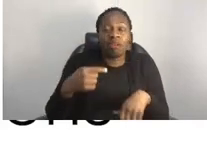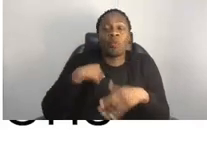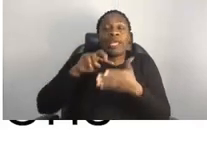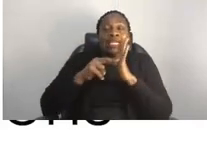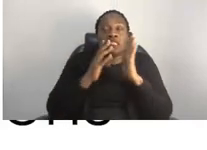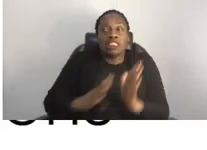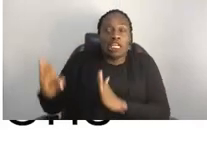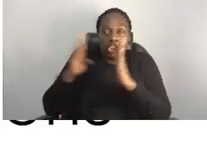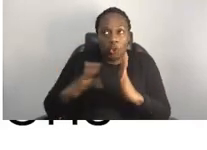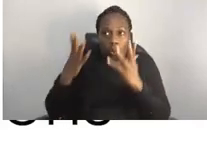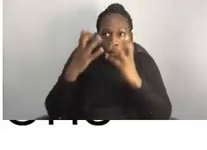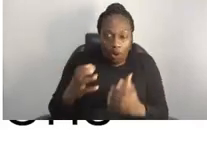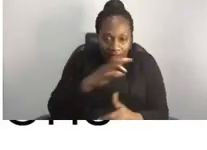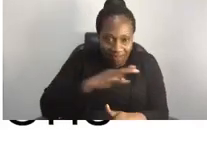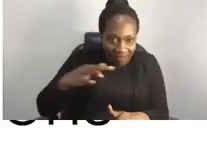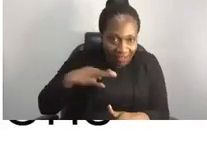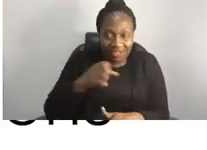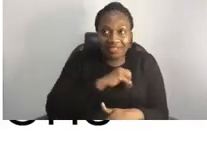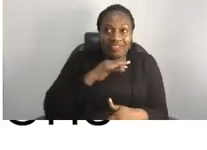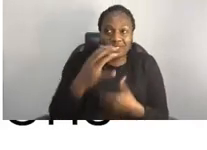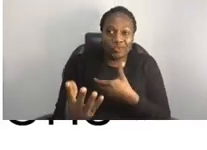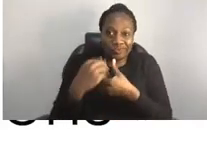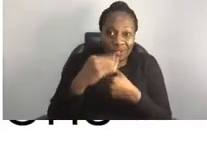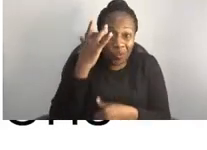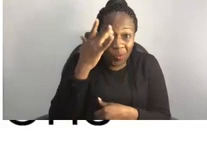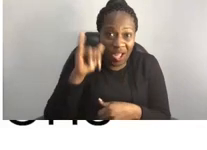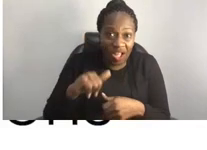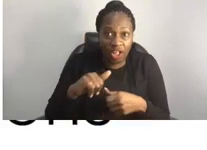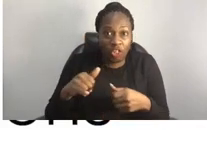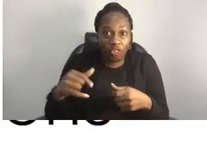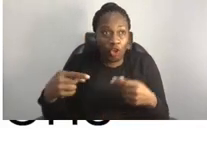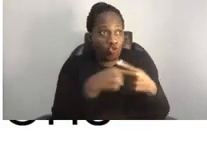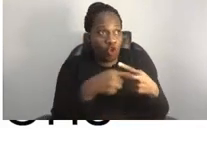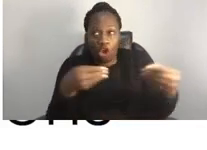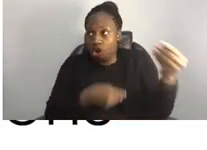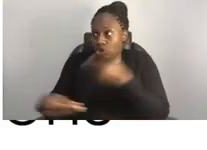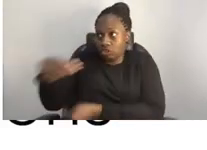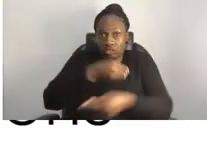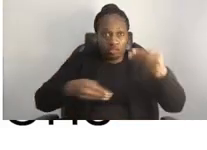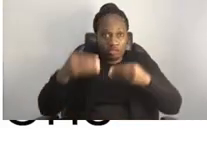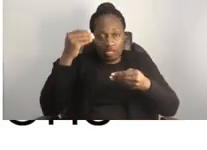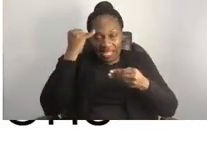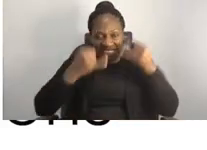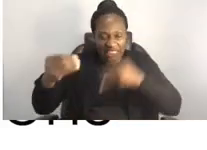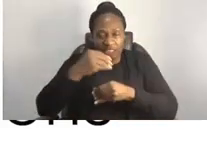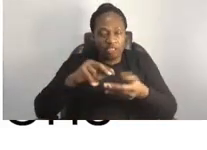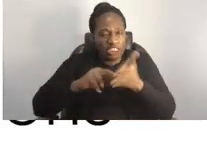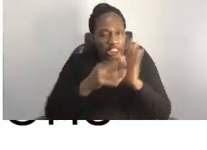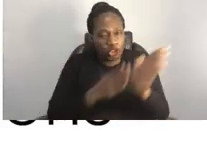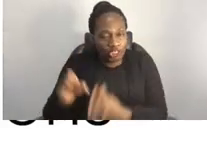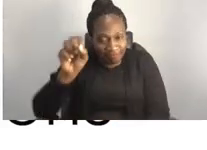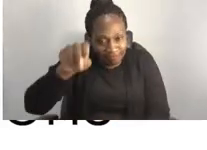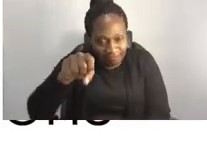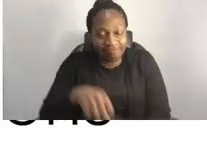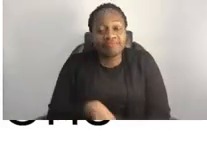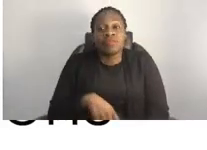intentionally wanted faculty and staff to participate because of the crosstalk and sharing of ideas, so we did that intentionally.